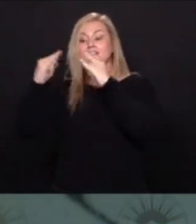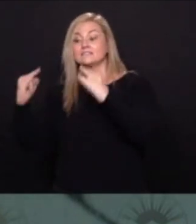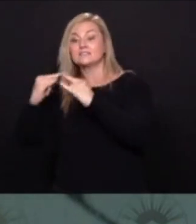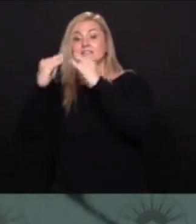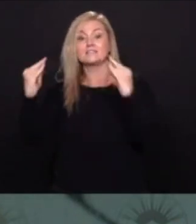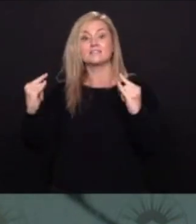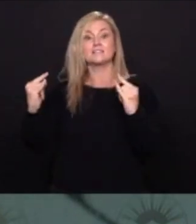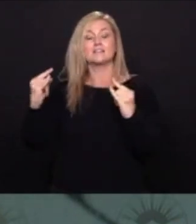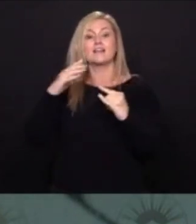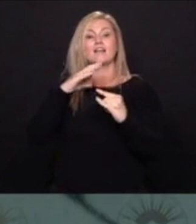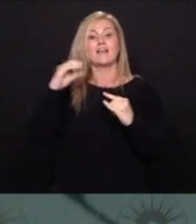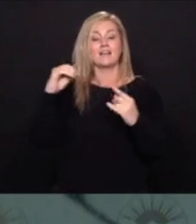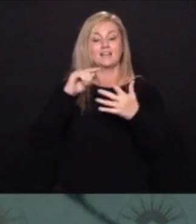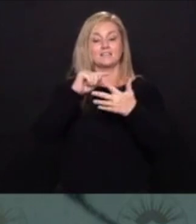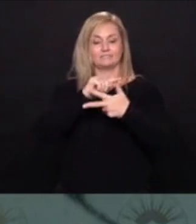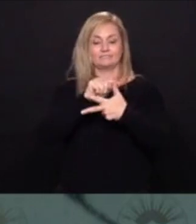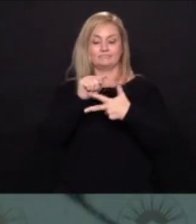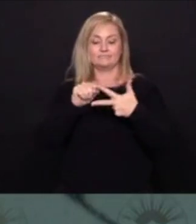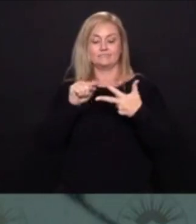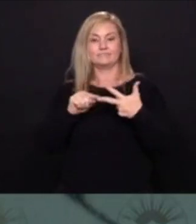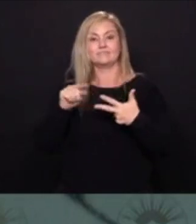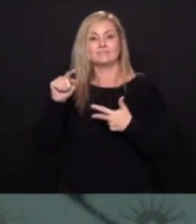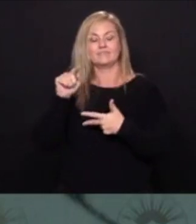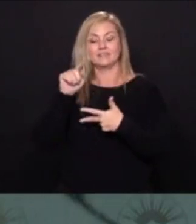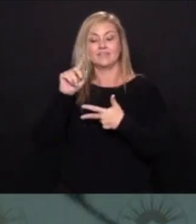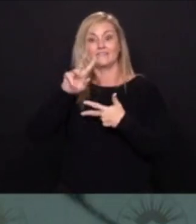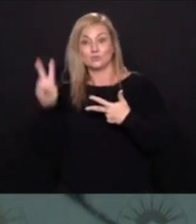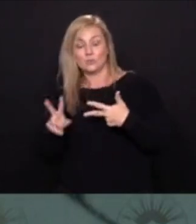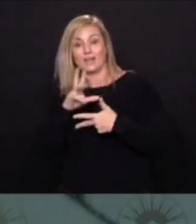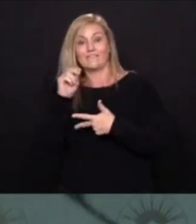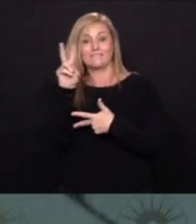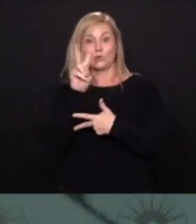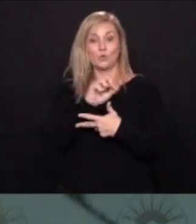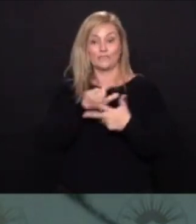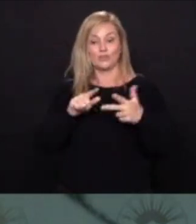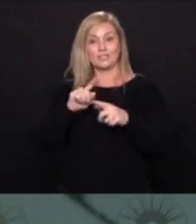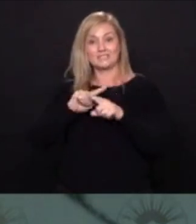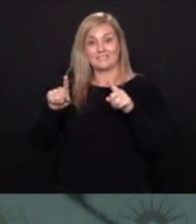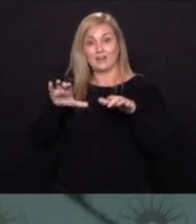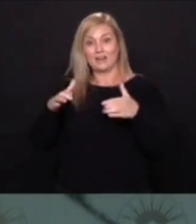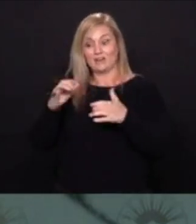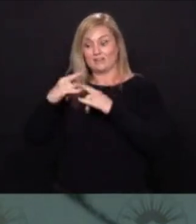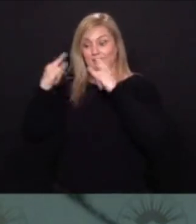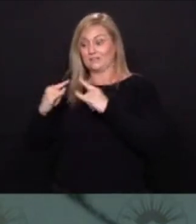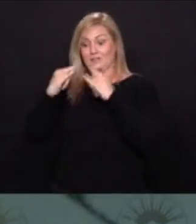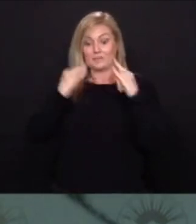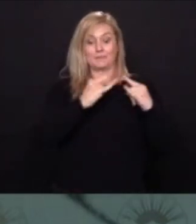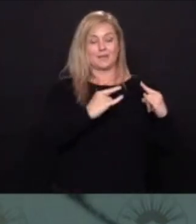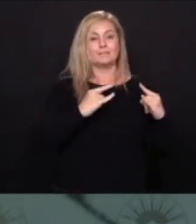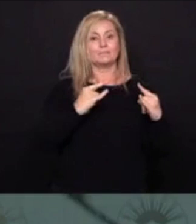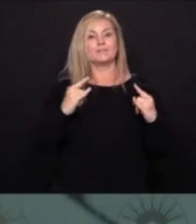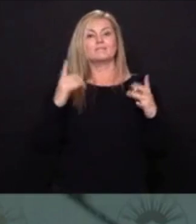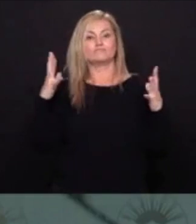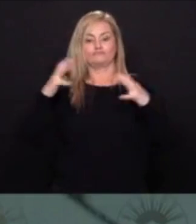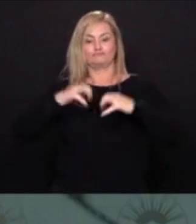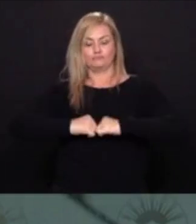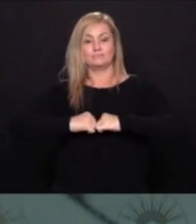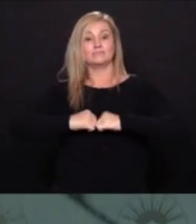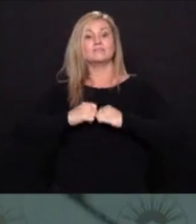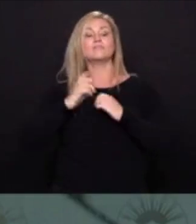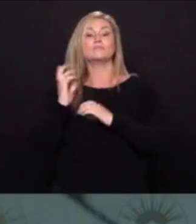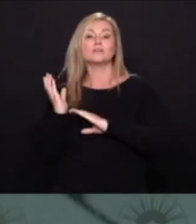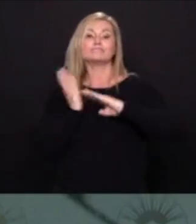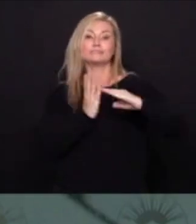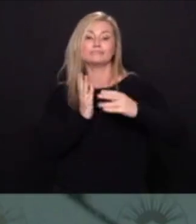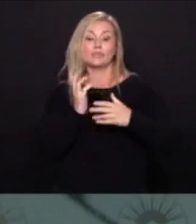and along Victoria's Pandora Avenue and Topaz Park, and to bring the residents of these camps inside, primarily